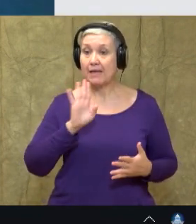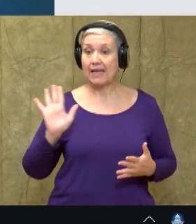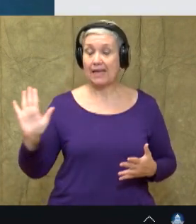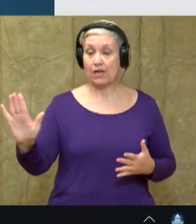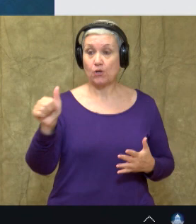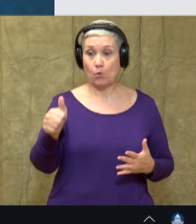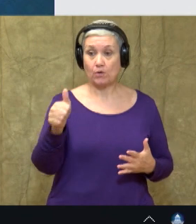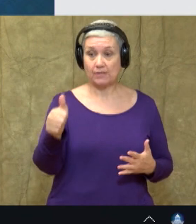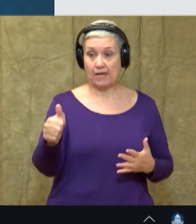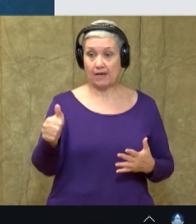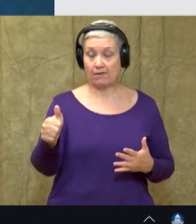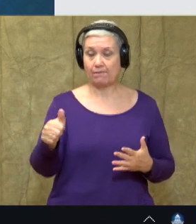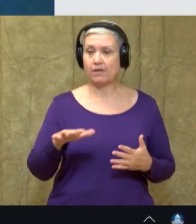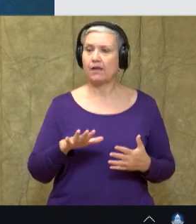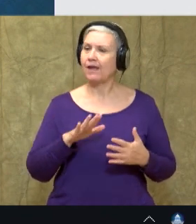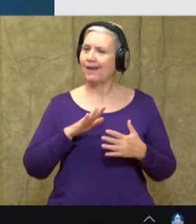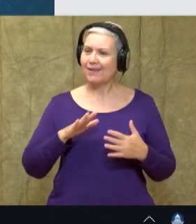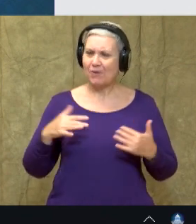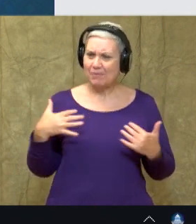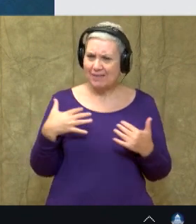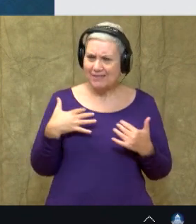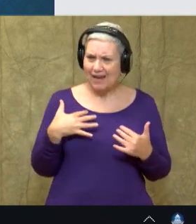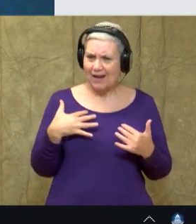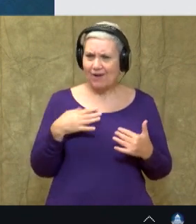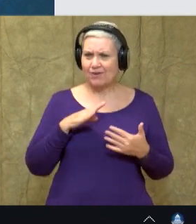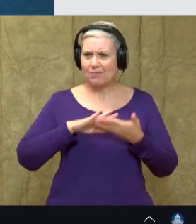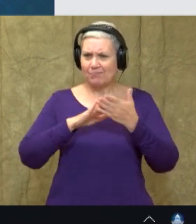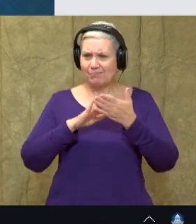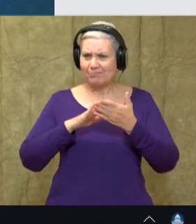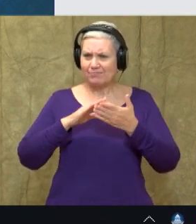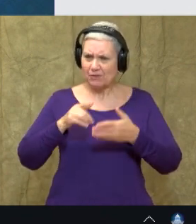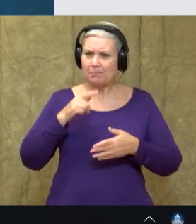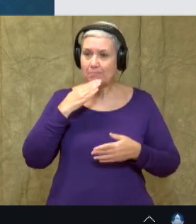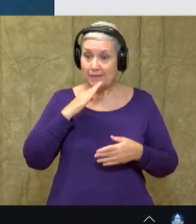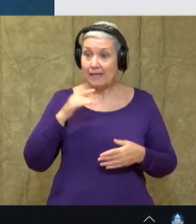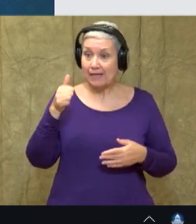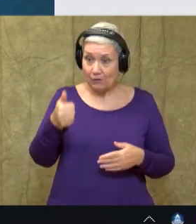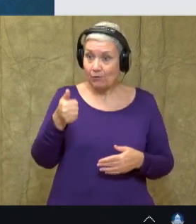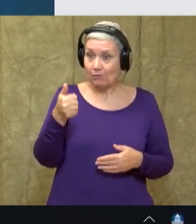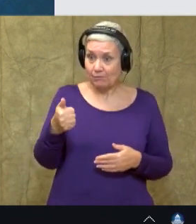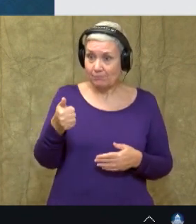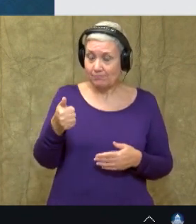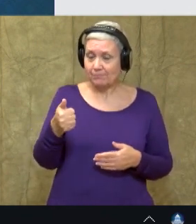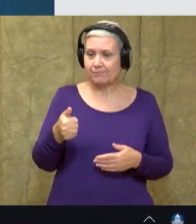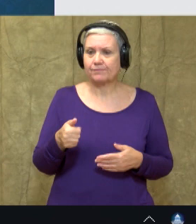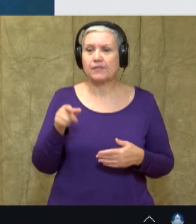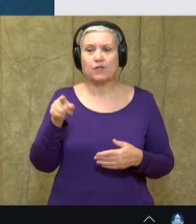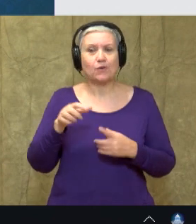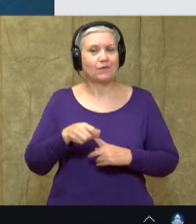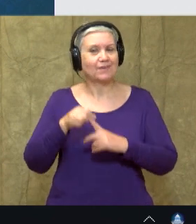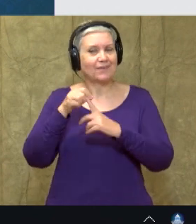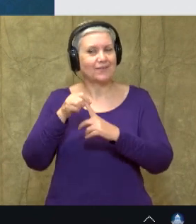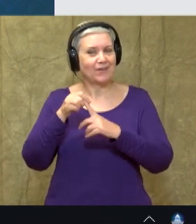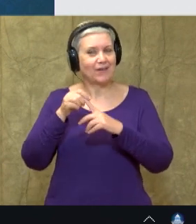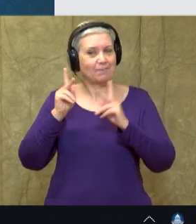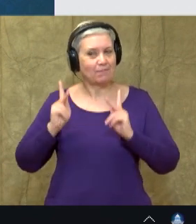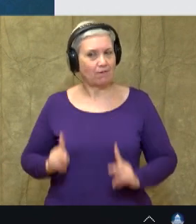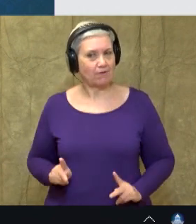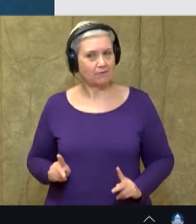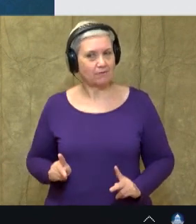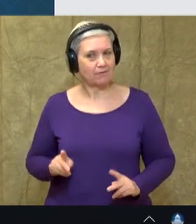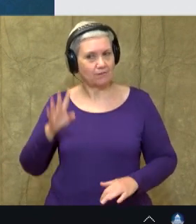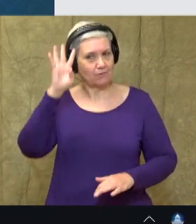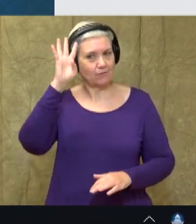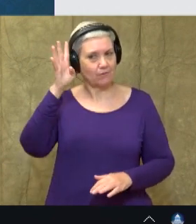see, don't be afraid to be yourself. Sometimes that can be really hard to do with peer pressure, but remember that you're a unique individual. You were